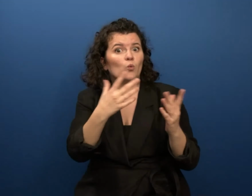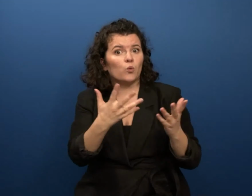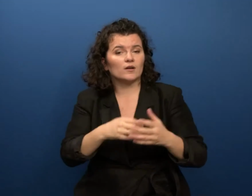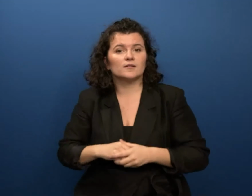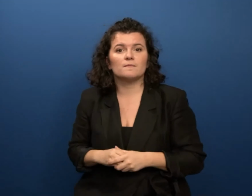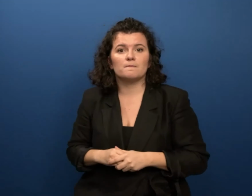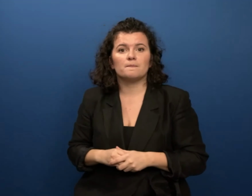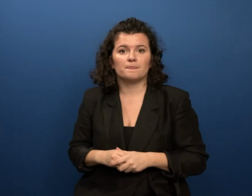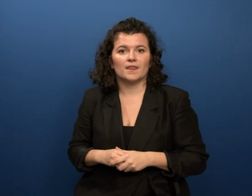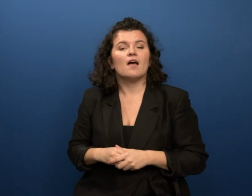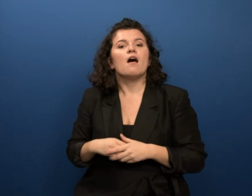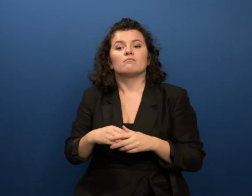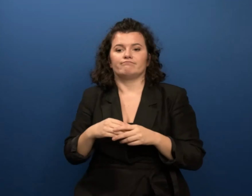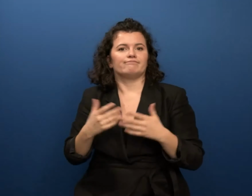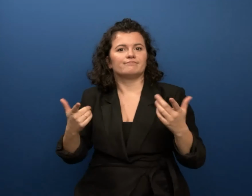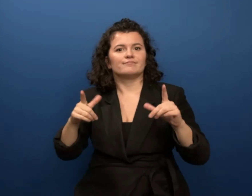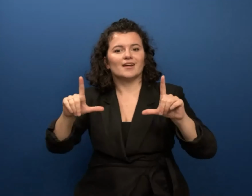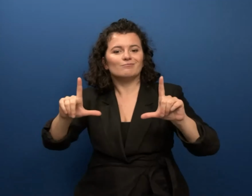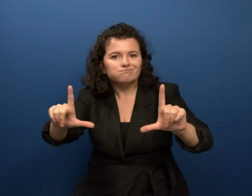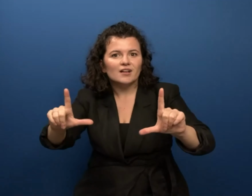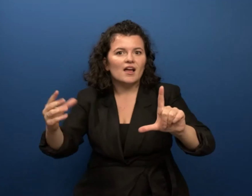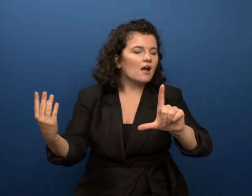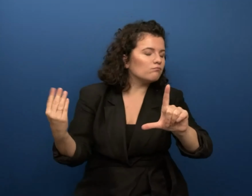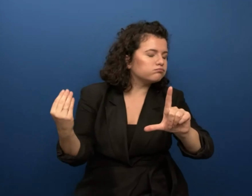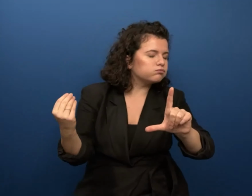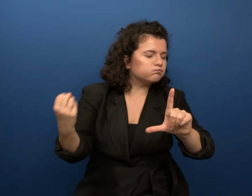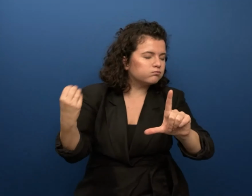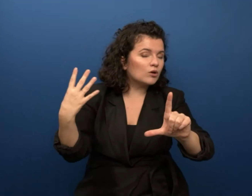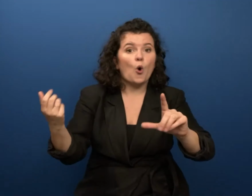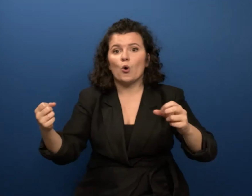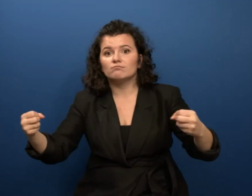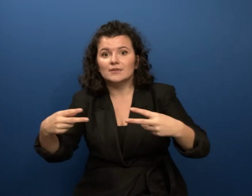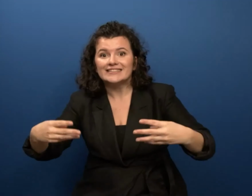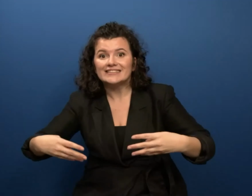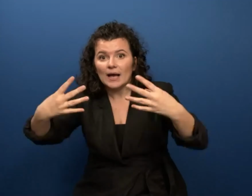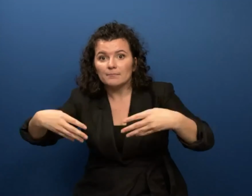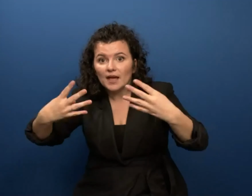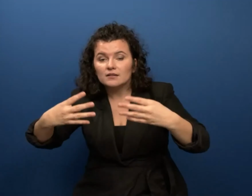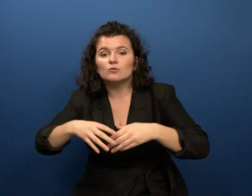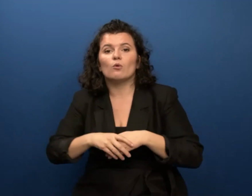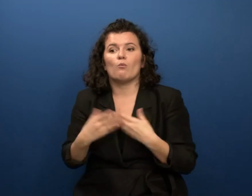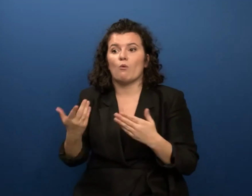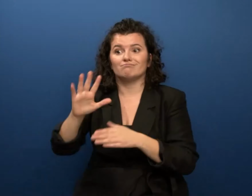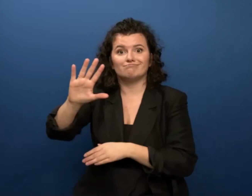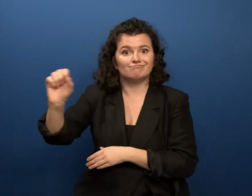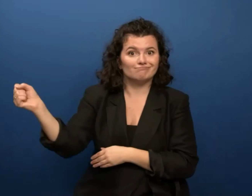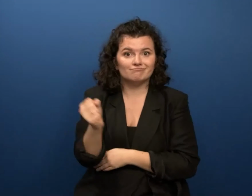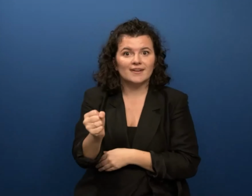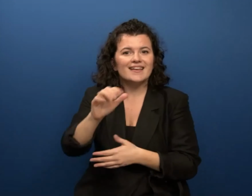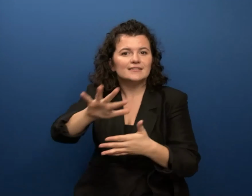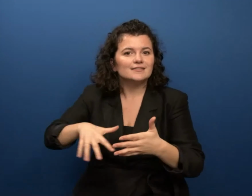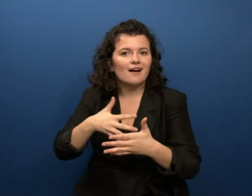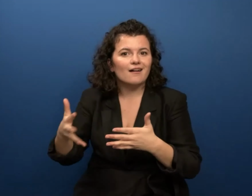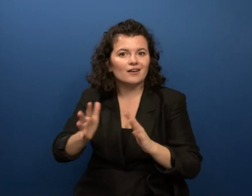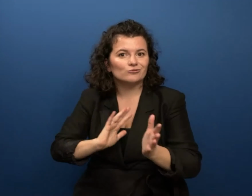terms of audio description, subtitles, and signing for their access. Then there is enable them to